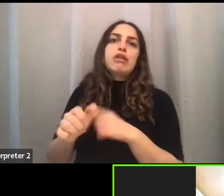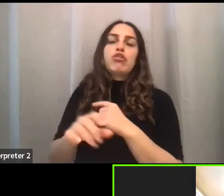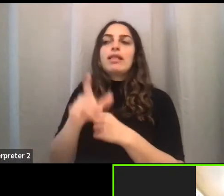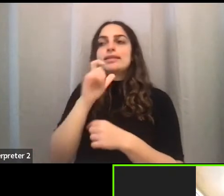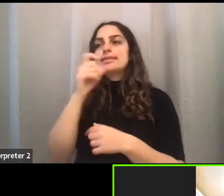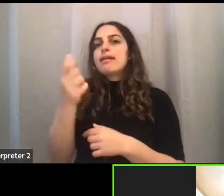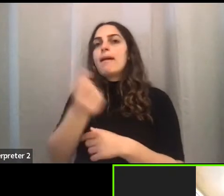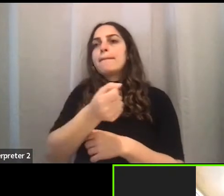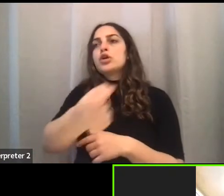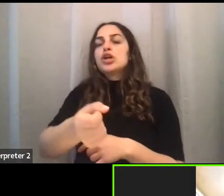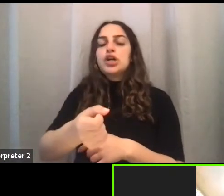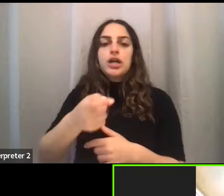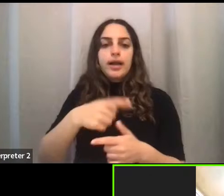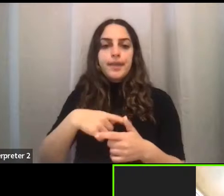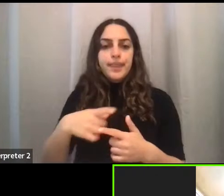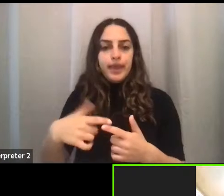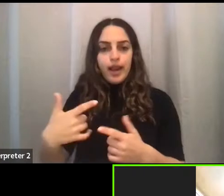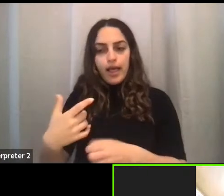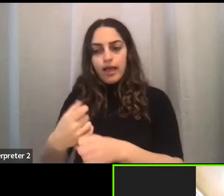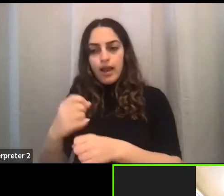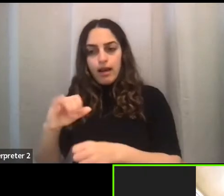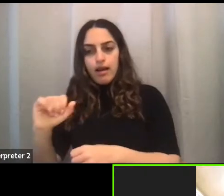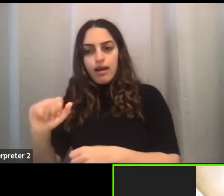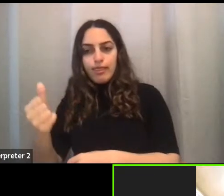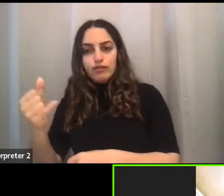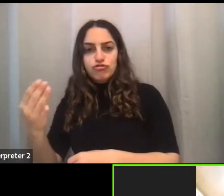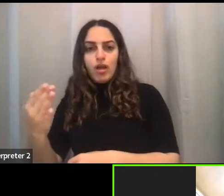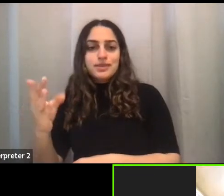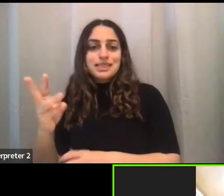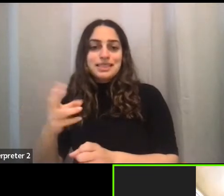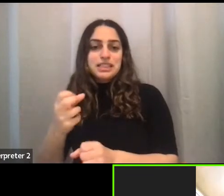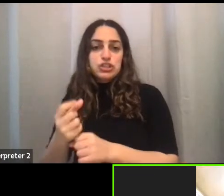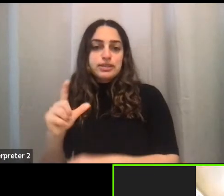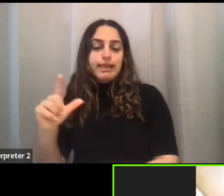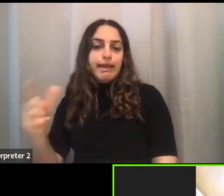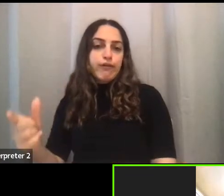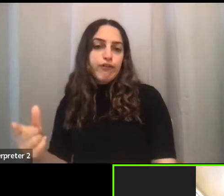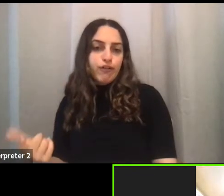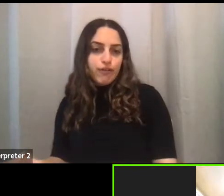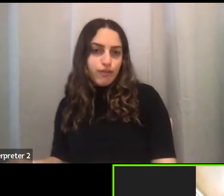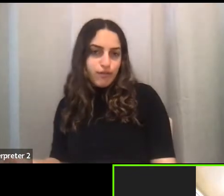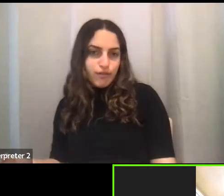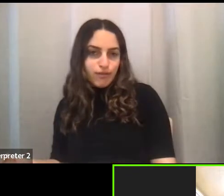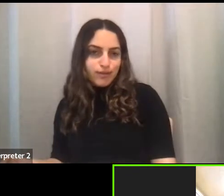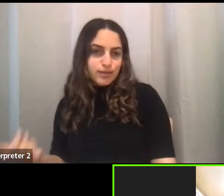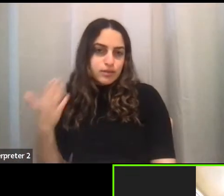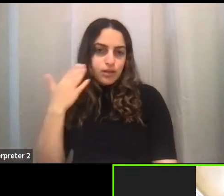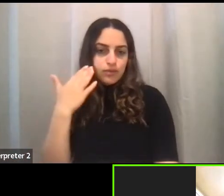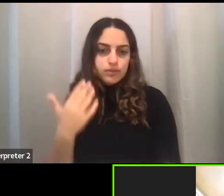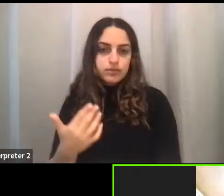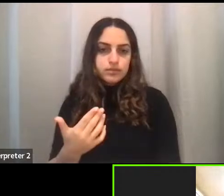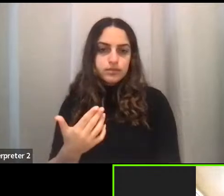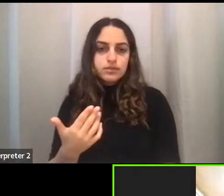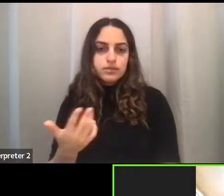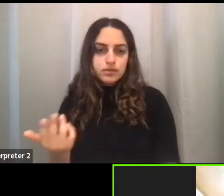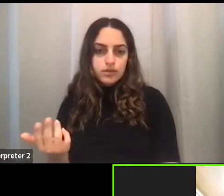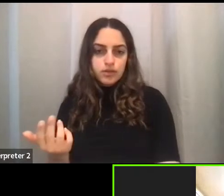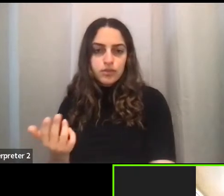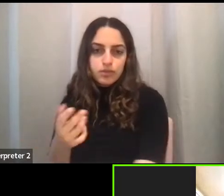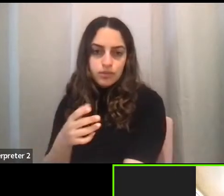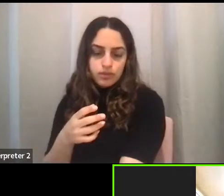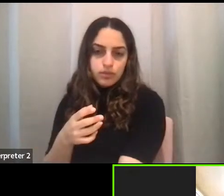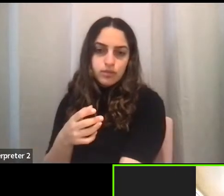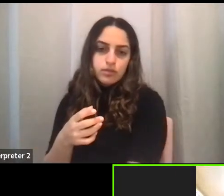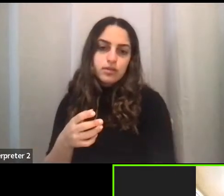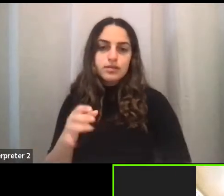out there and then i get another job six years later you know so that's the that's basically it's